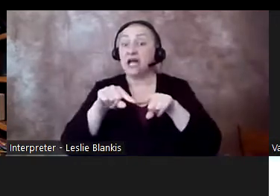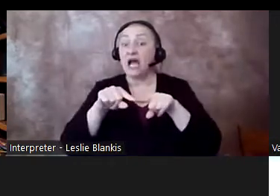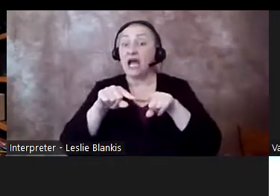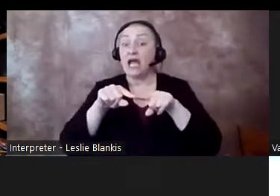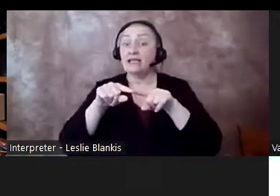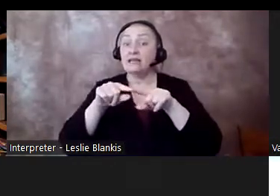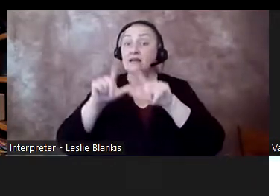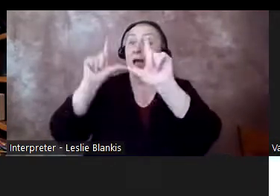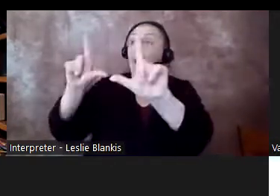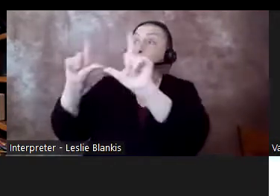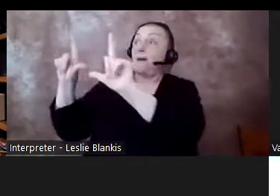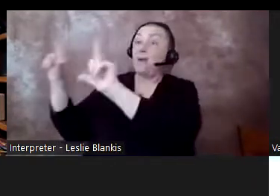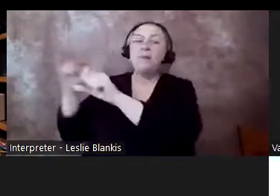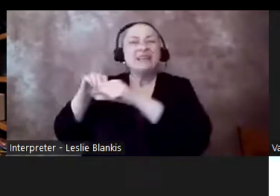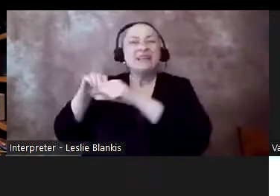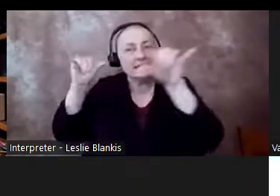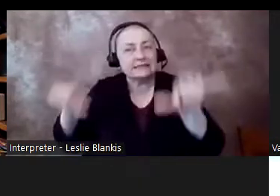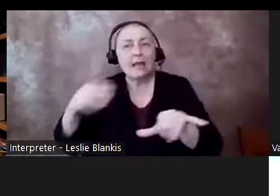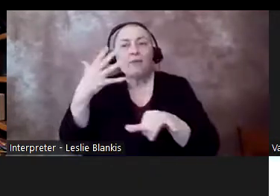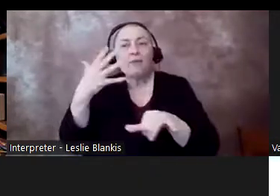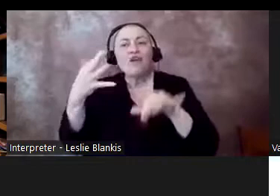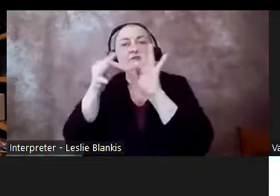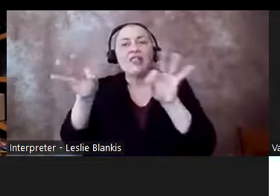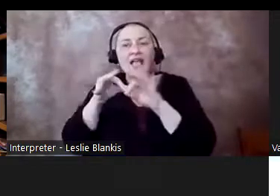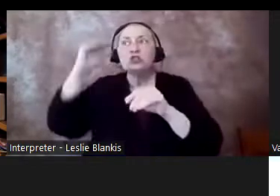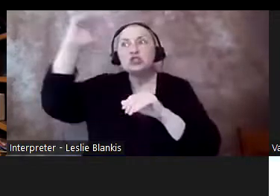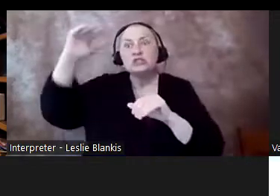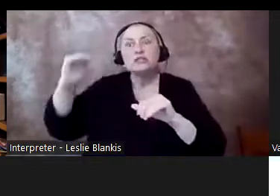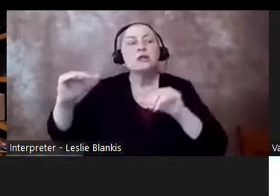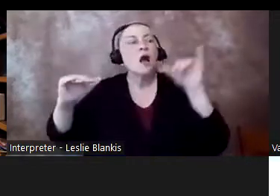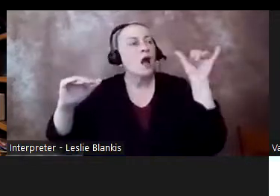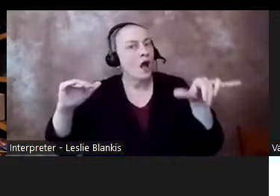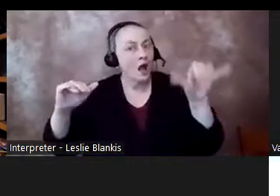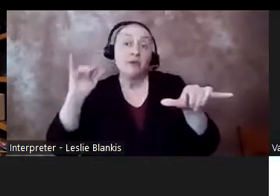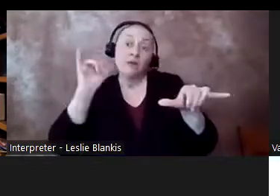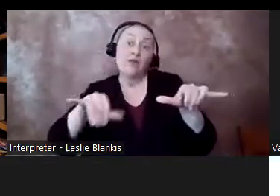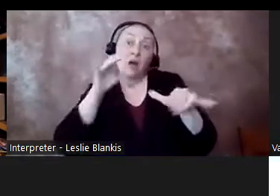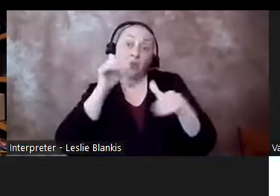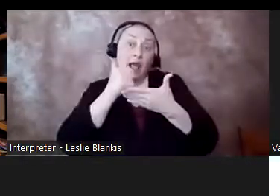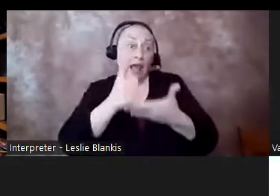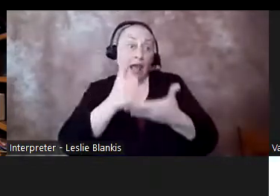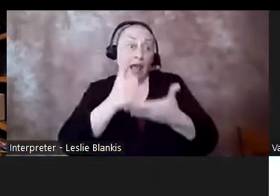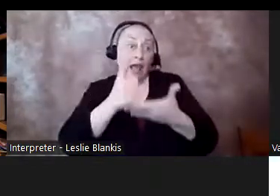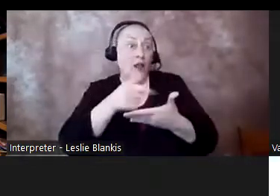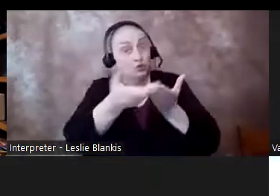5 different languages, that would also increase the ability to serve your community.